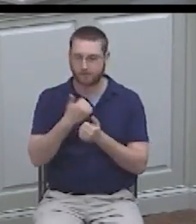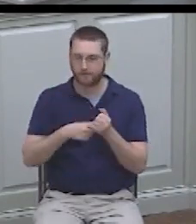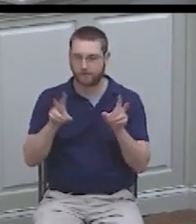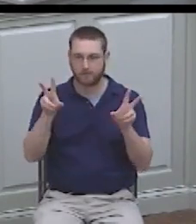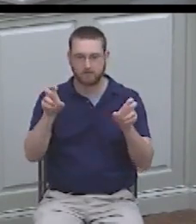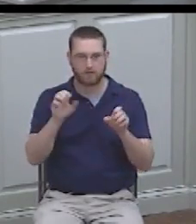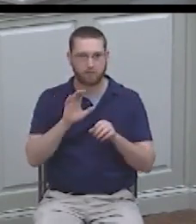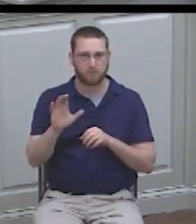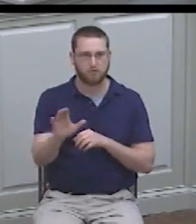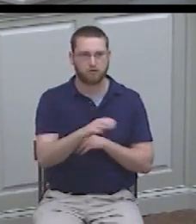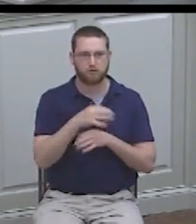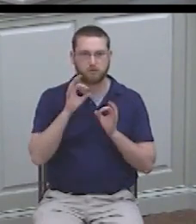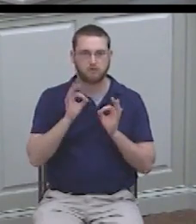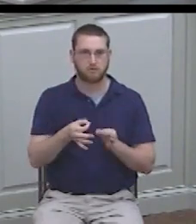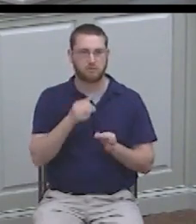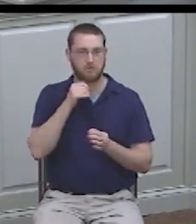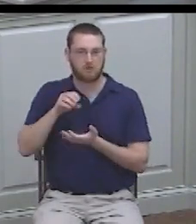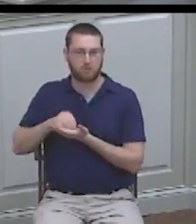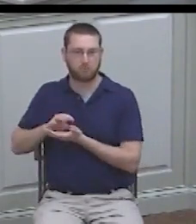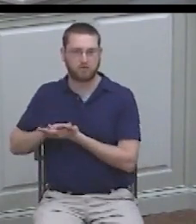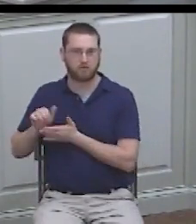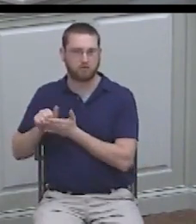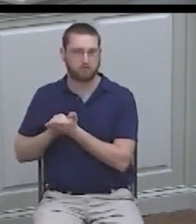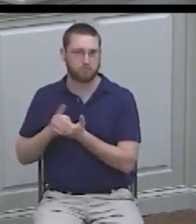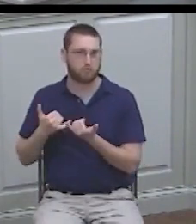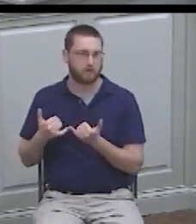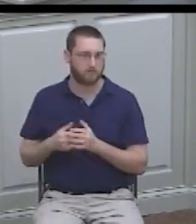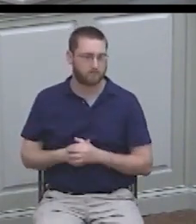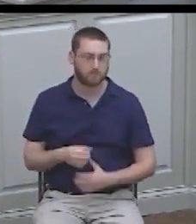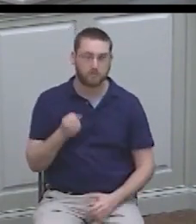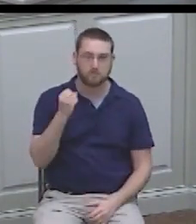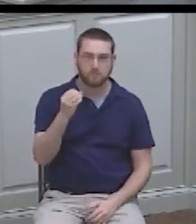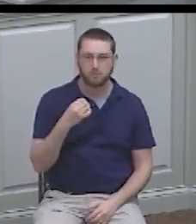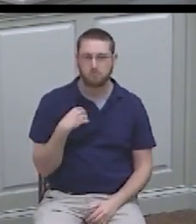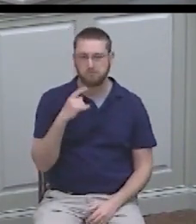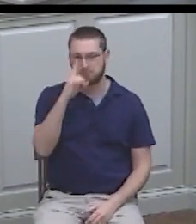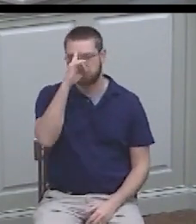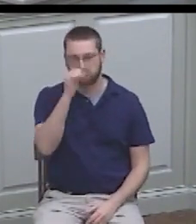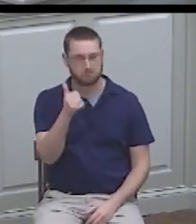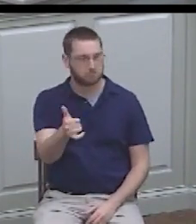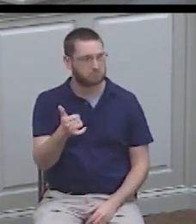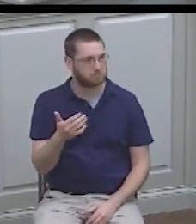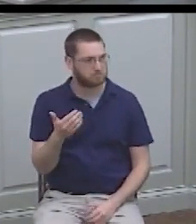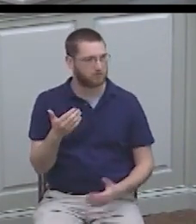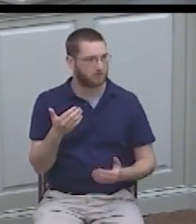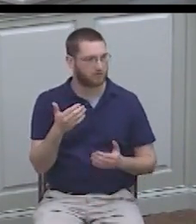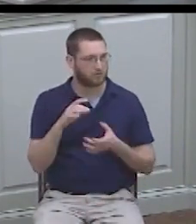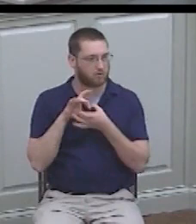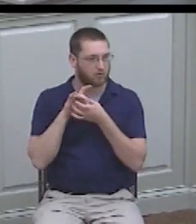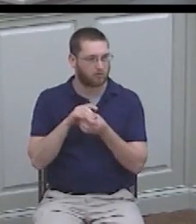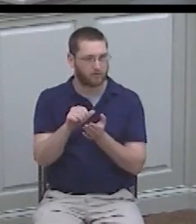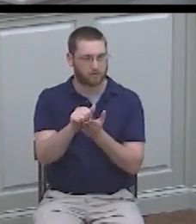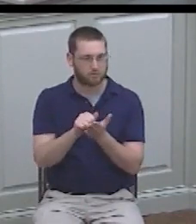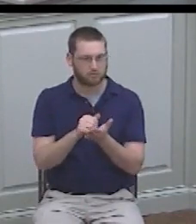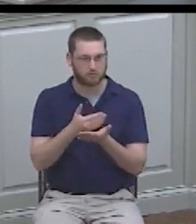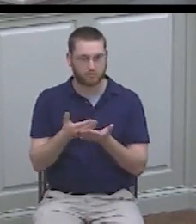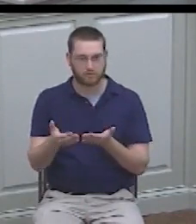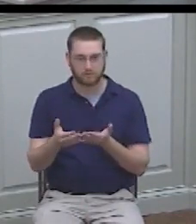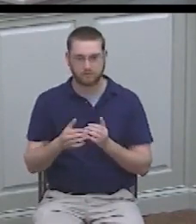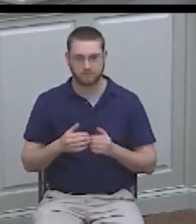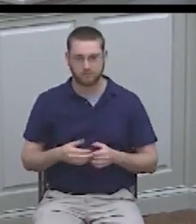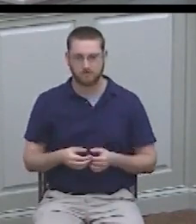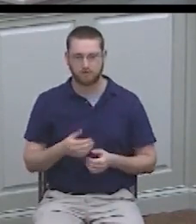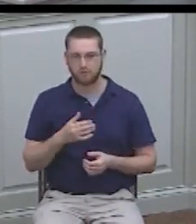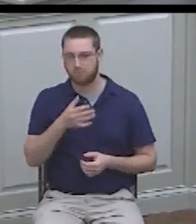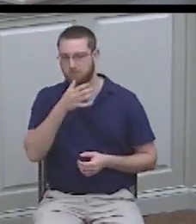topic that might not be on tonight's agenda. So, anything from the public on tonight? Please